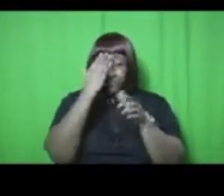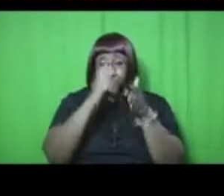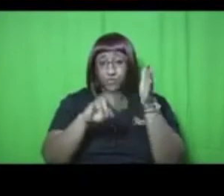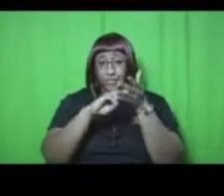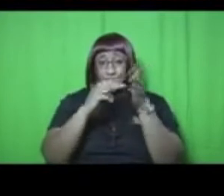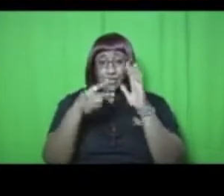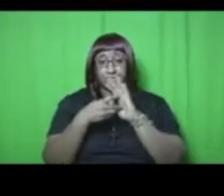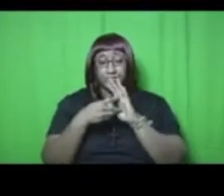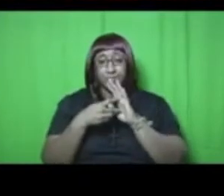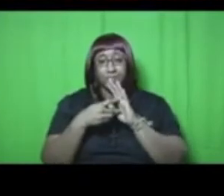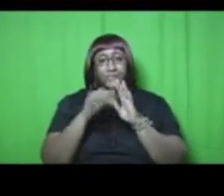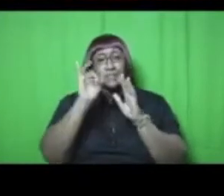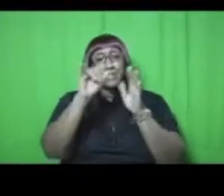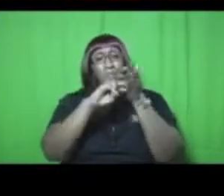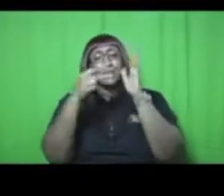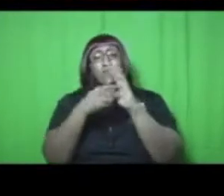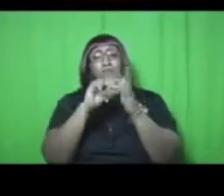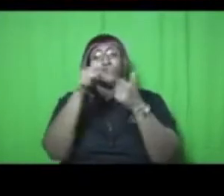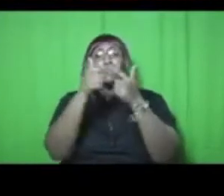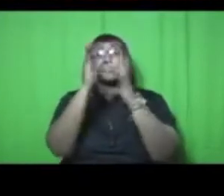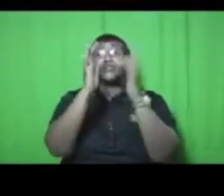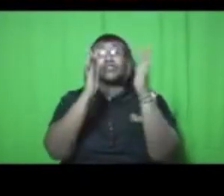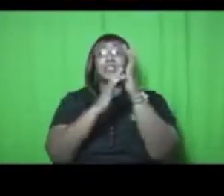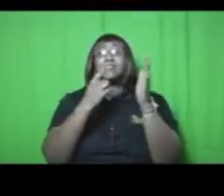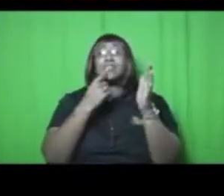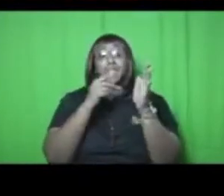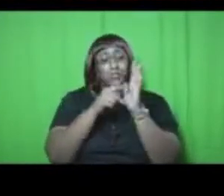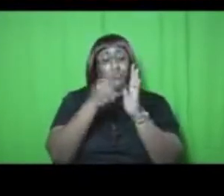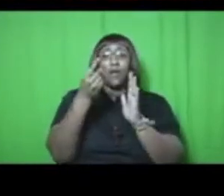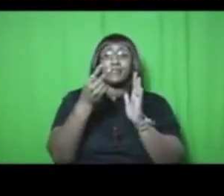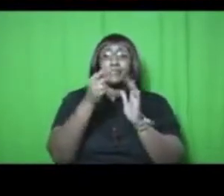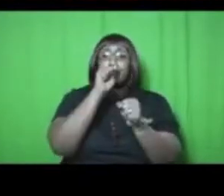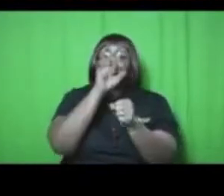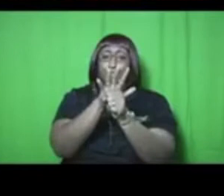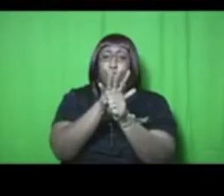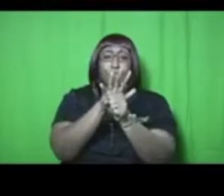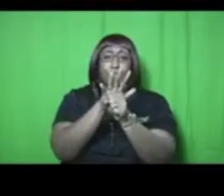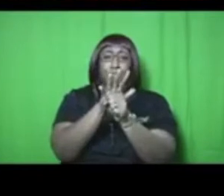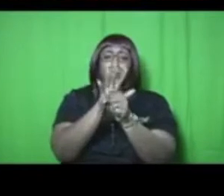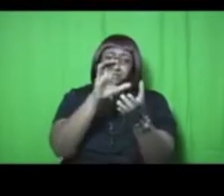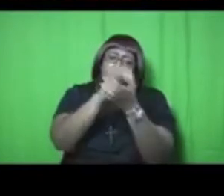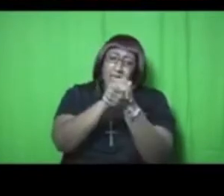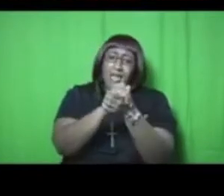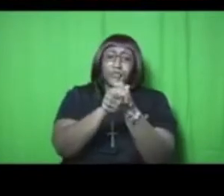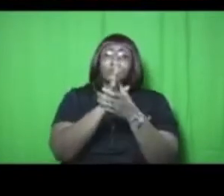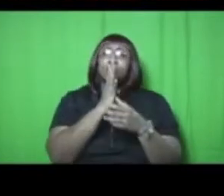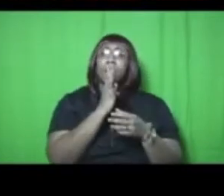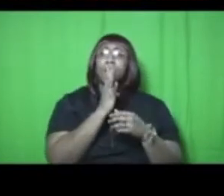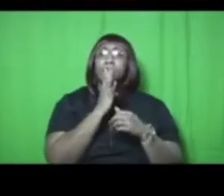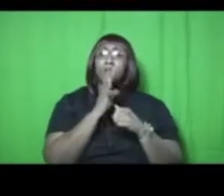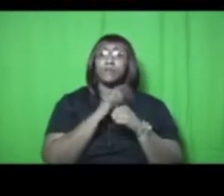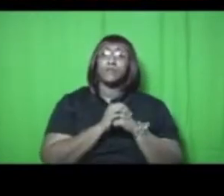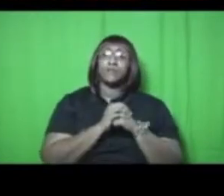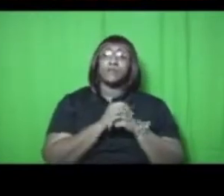means? That means when Jesus said, it's covenant talk. That's a covenant. Jesus said, thy will be done